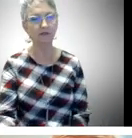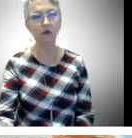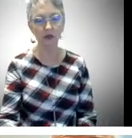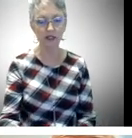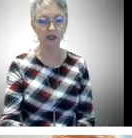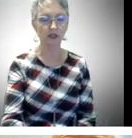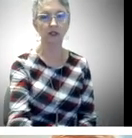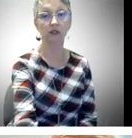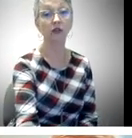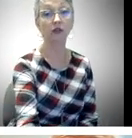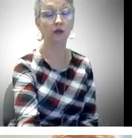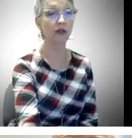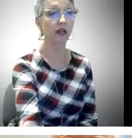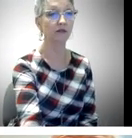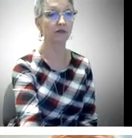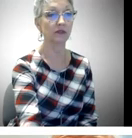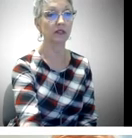Or am I out of time?